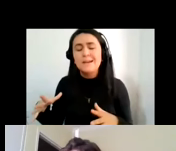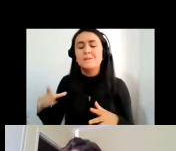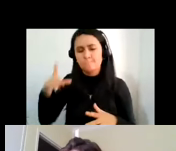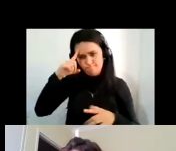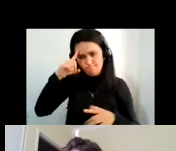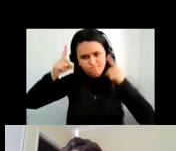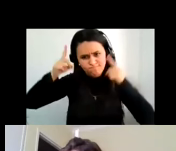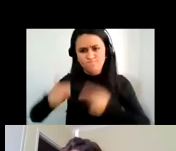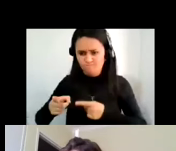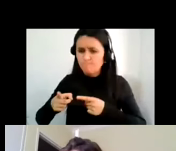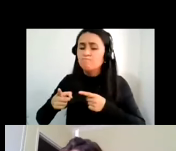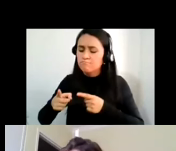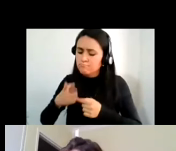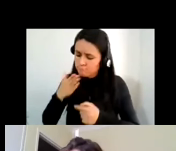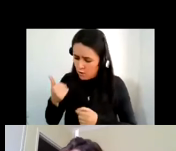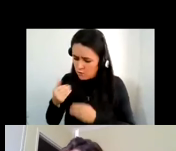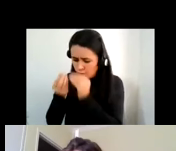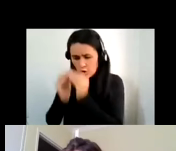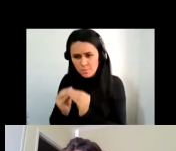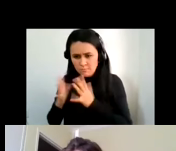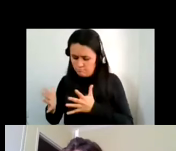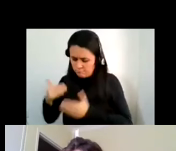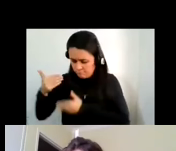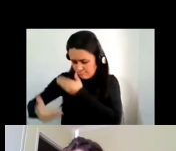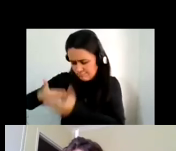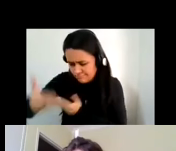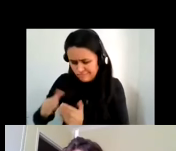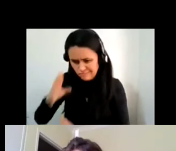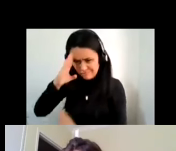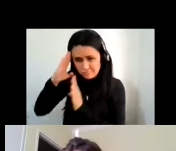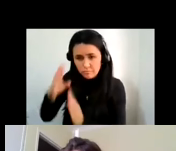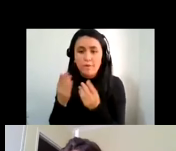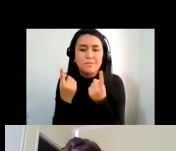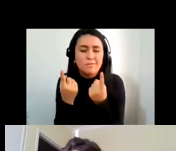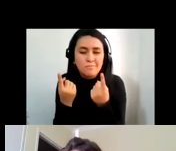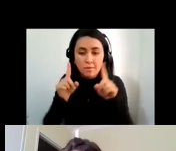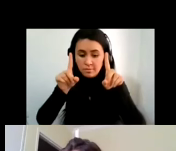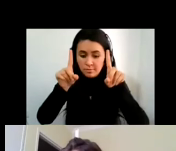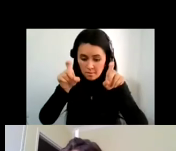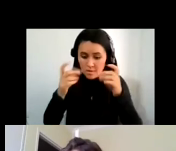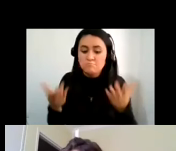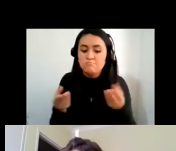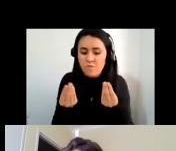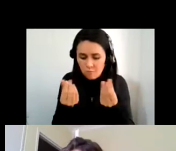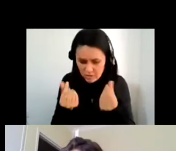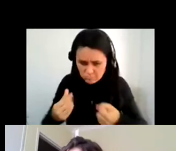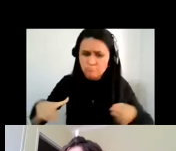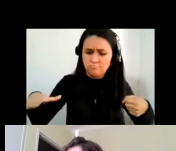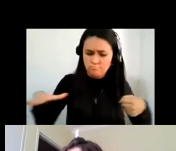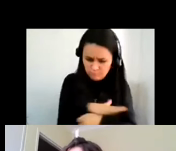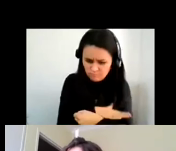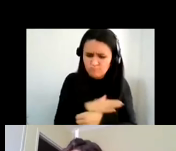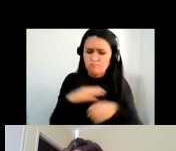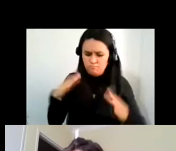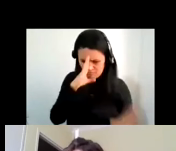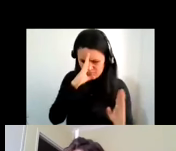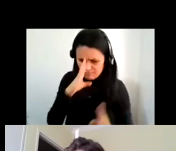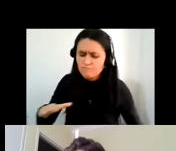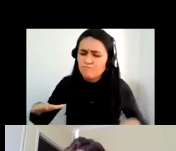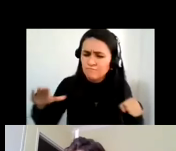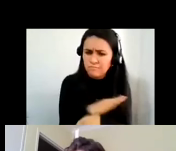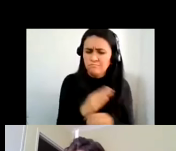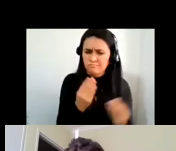to eligibility, procedural issues in registration, renewal, lack of awareness of entitlements and issues regarding